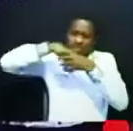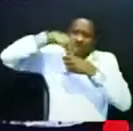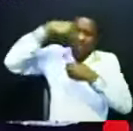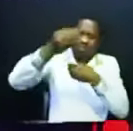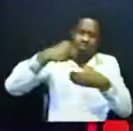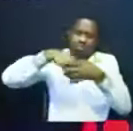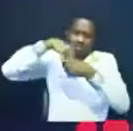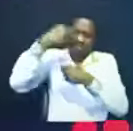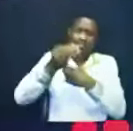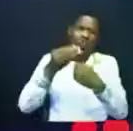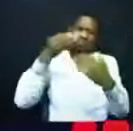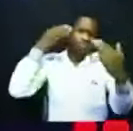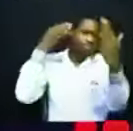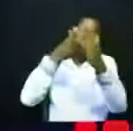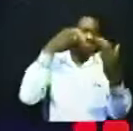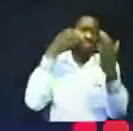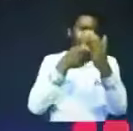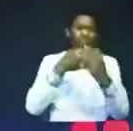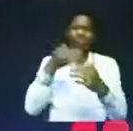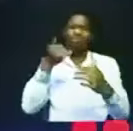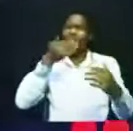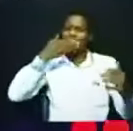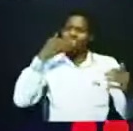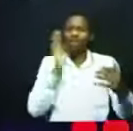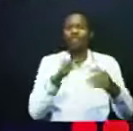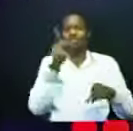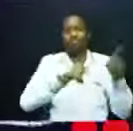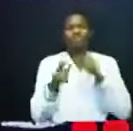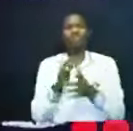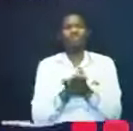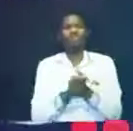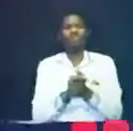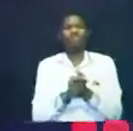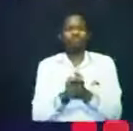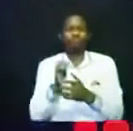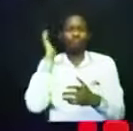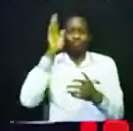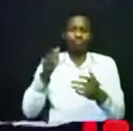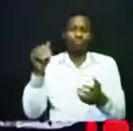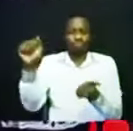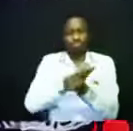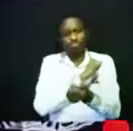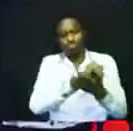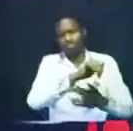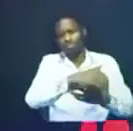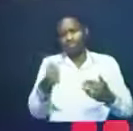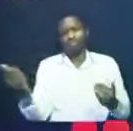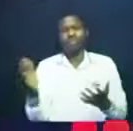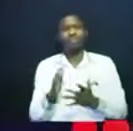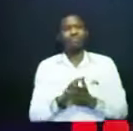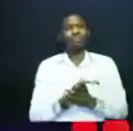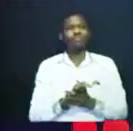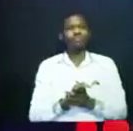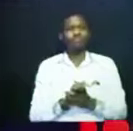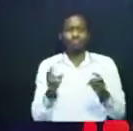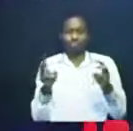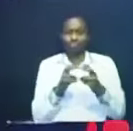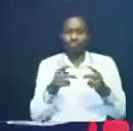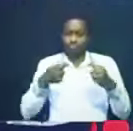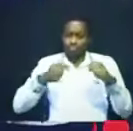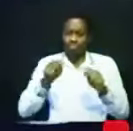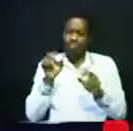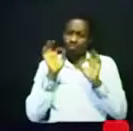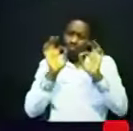sword. It will be cutting and destroying. Speak it. So speak the